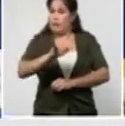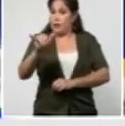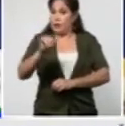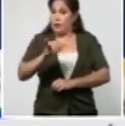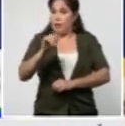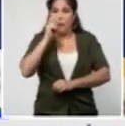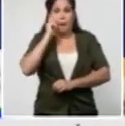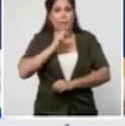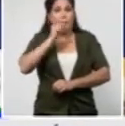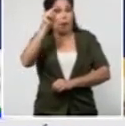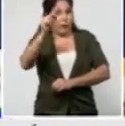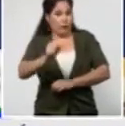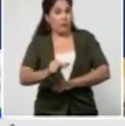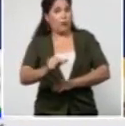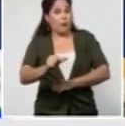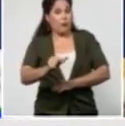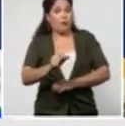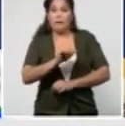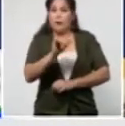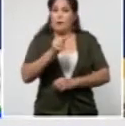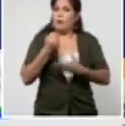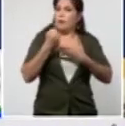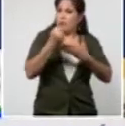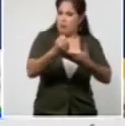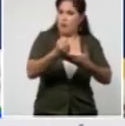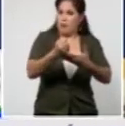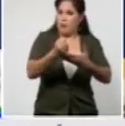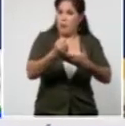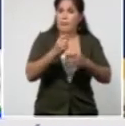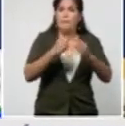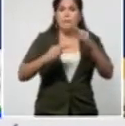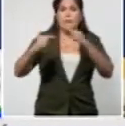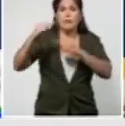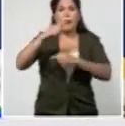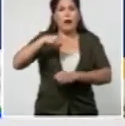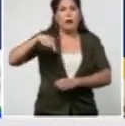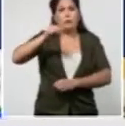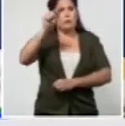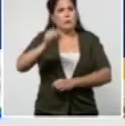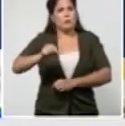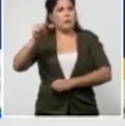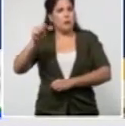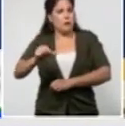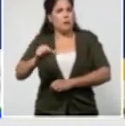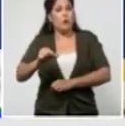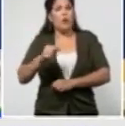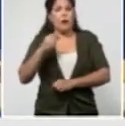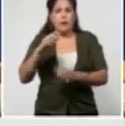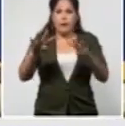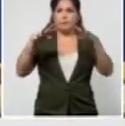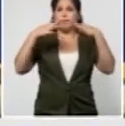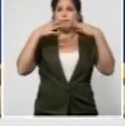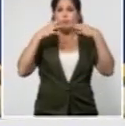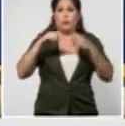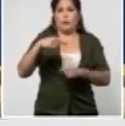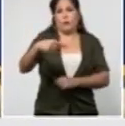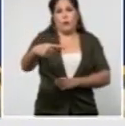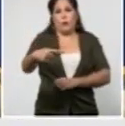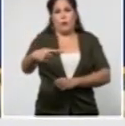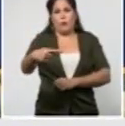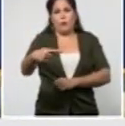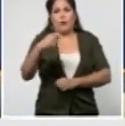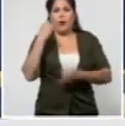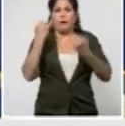Good morning to you who make this broadcast possible. Good morning to Abdiel, and good morning to all our audience tuned in to be informed